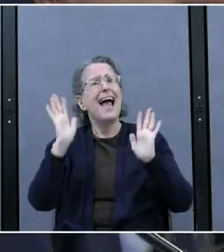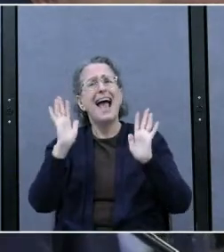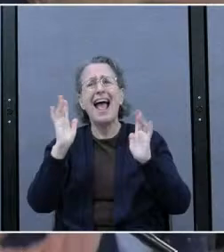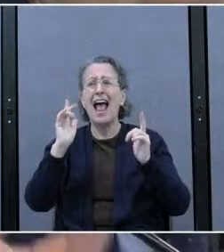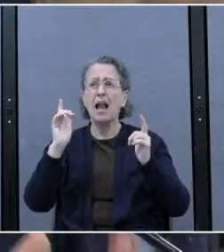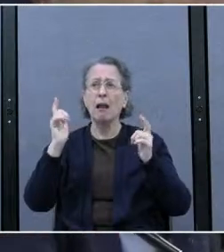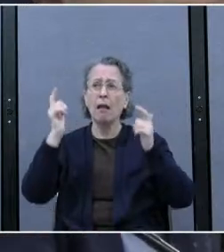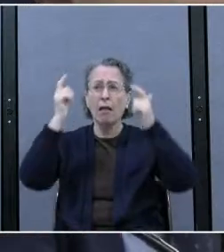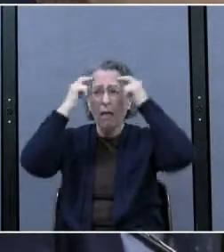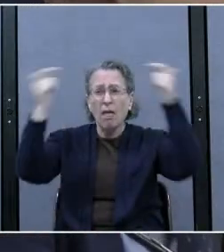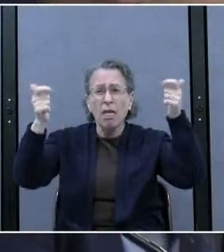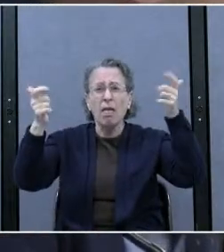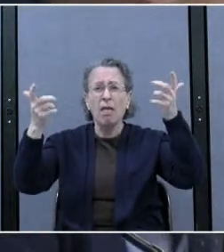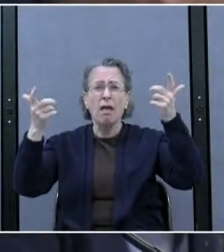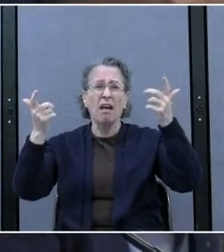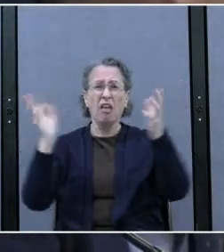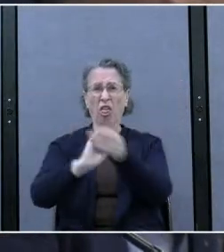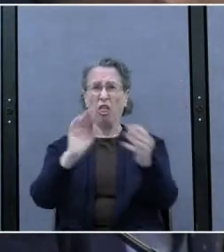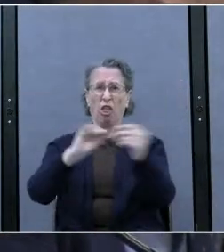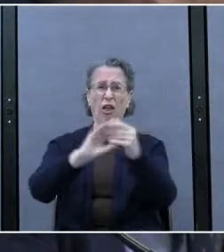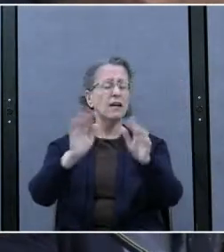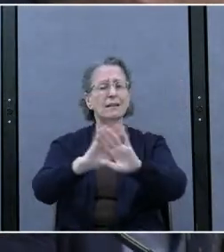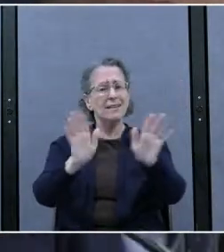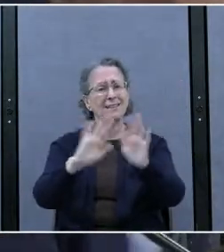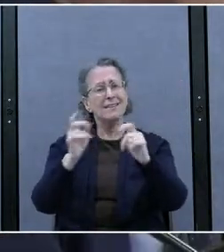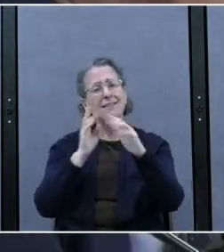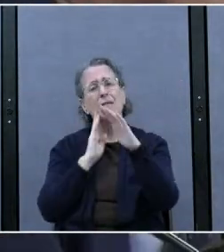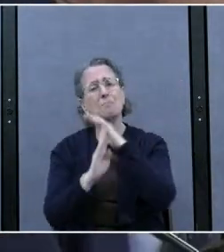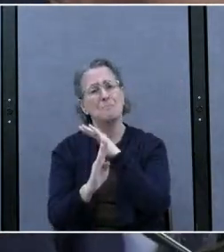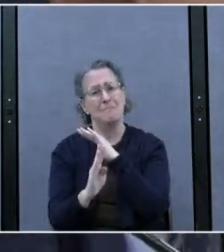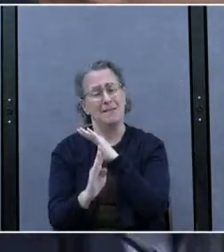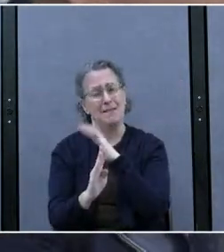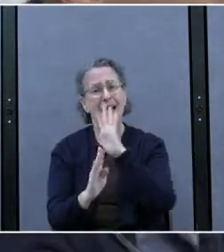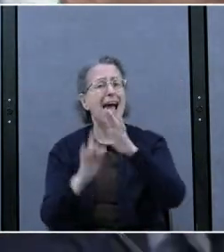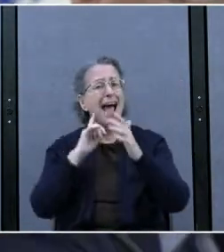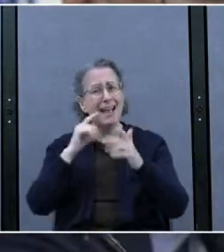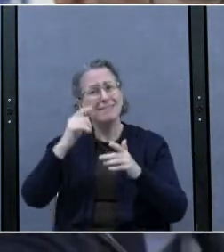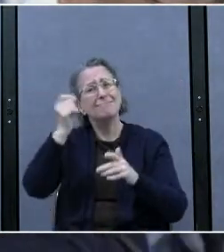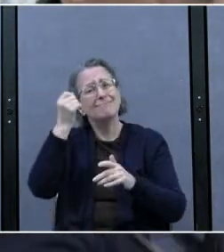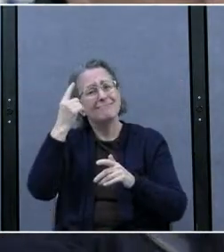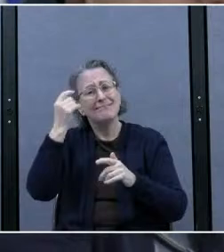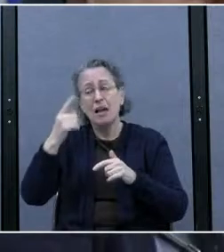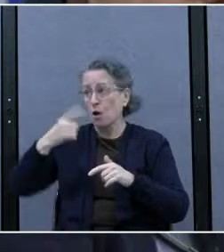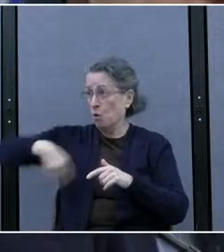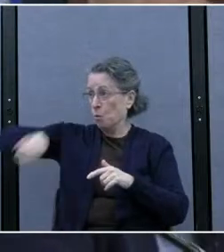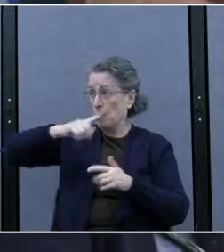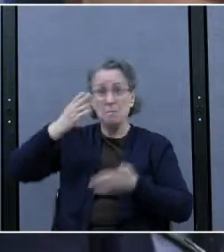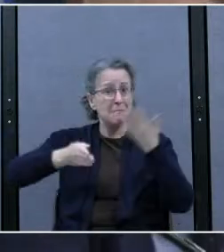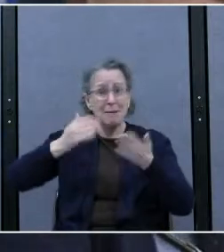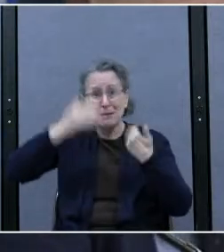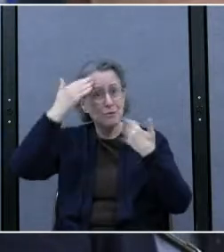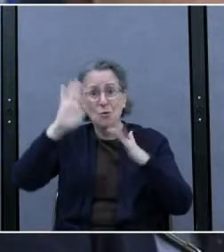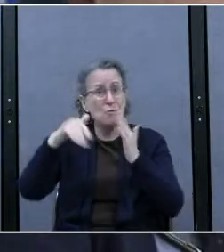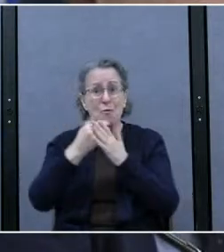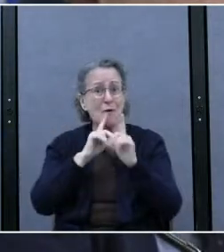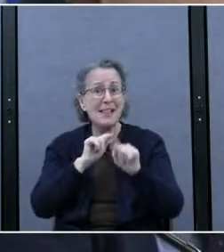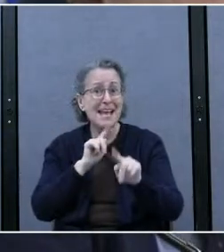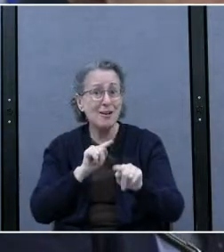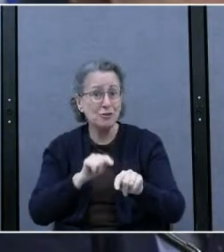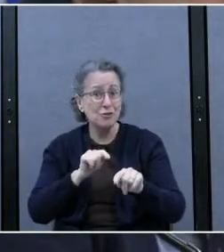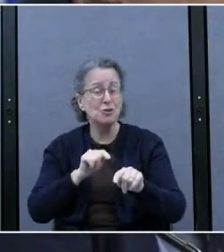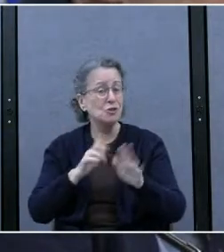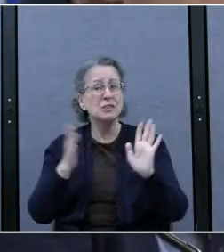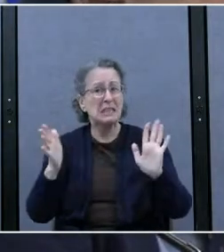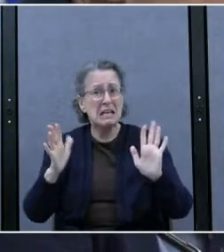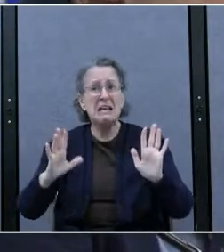even the hive mind here will not know those answers. And if we don't know those answers, we will write down your question and we